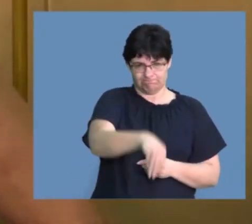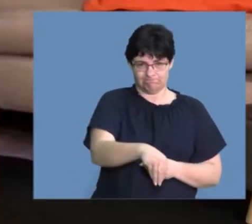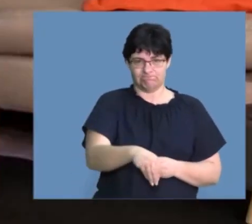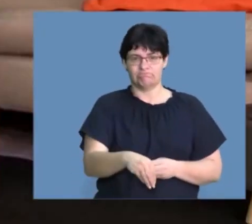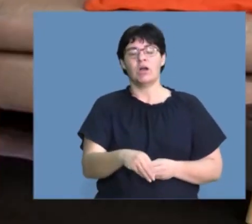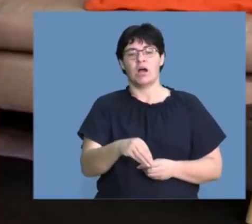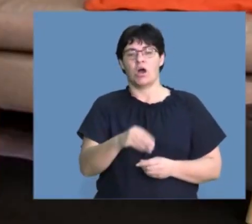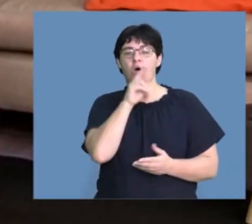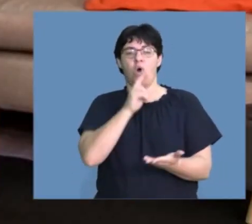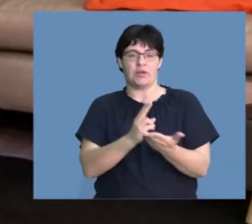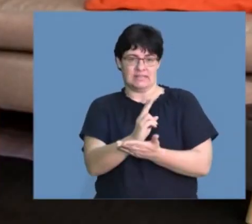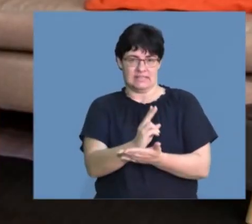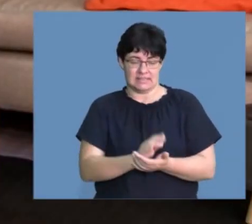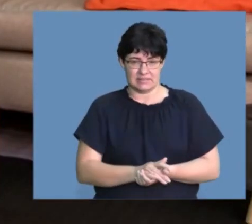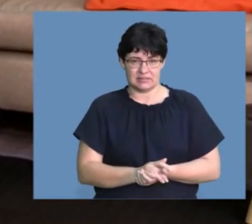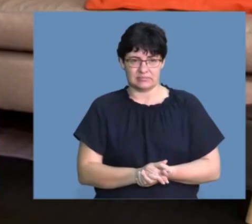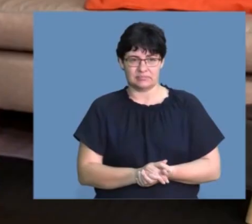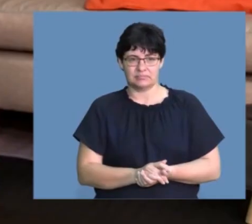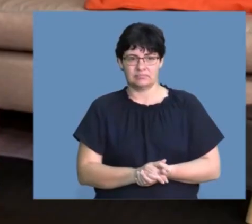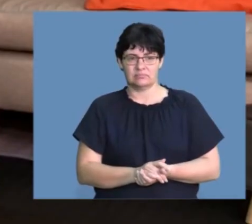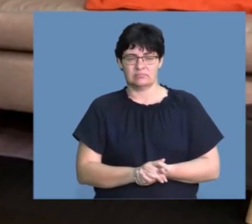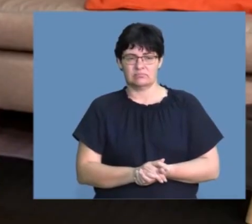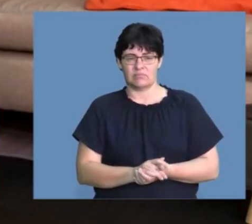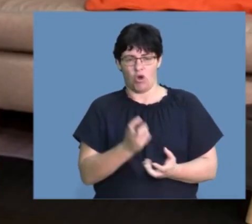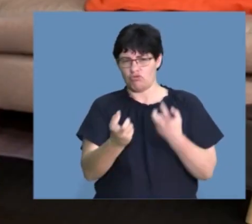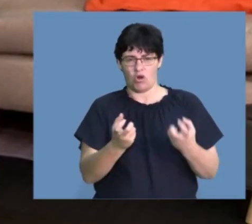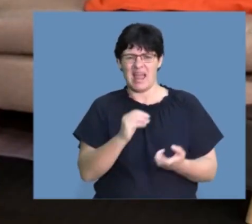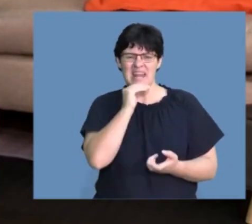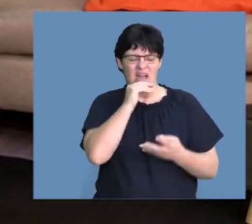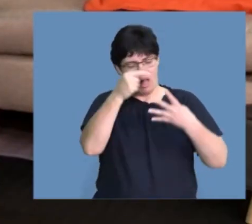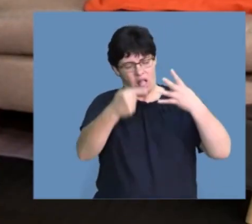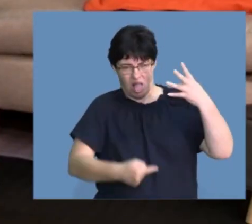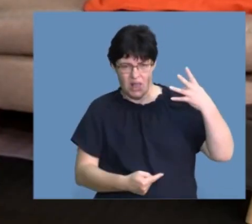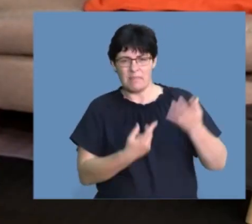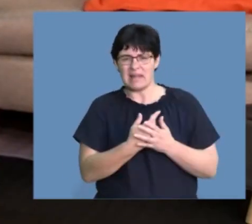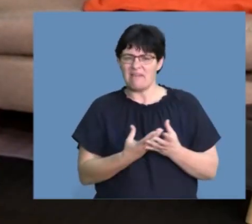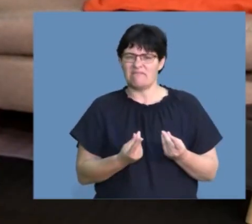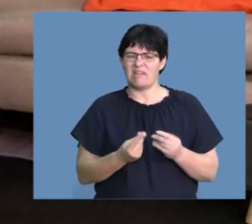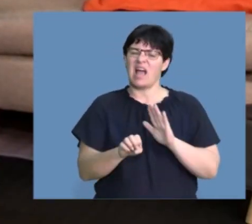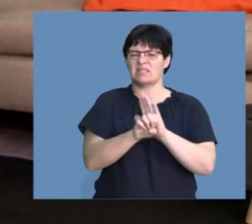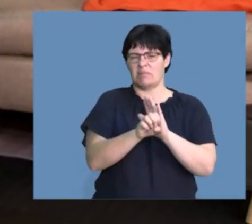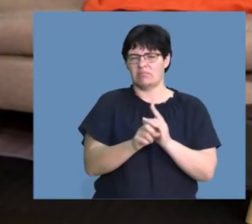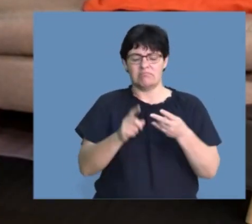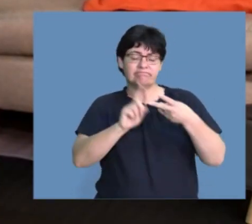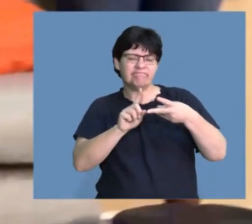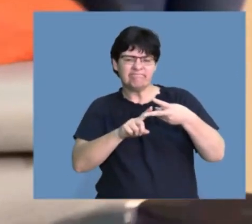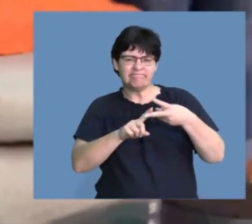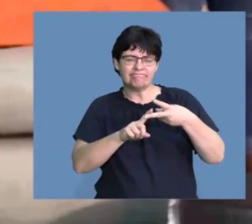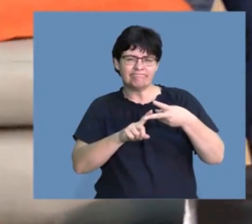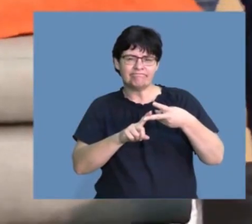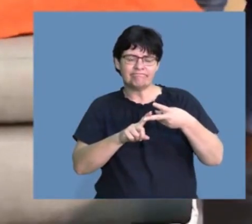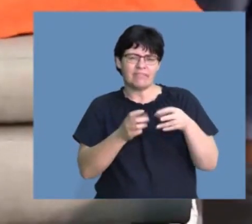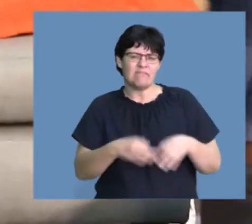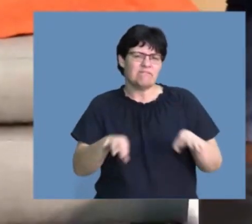one in. Okay. So, all right. Let's see. We don't have enough rocks here for all of those. We've got examples. What's the next value that we're going to put up?